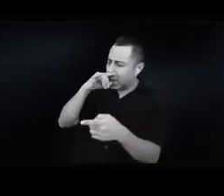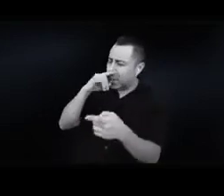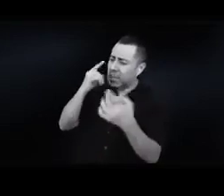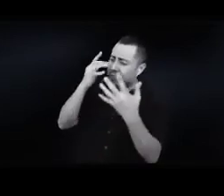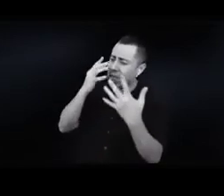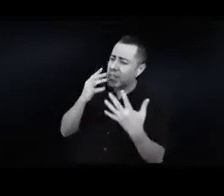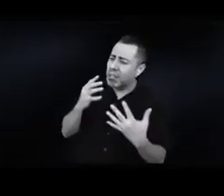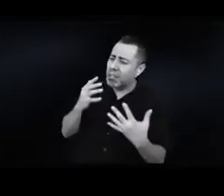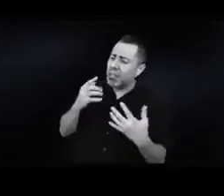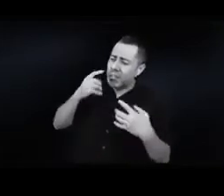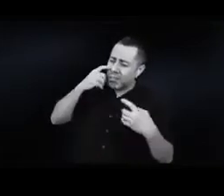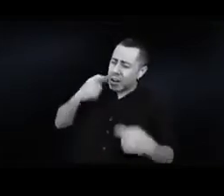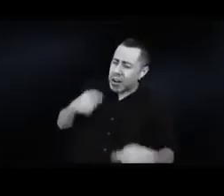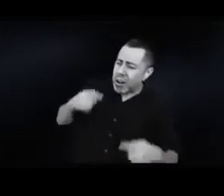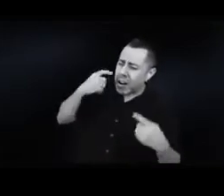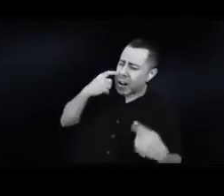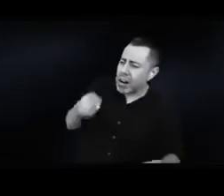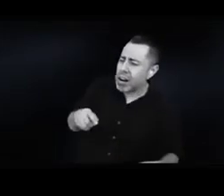Did you see